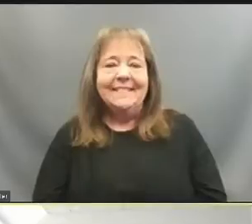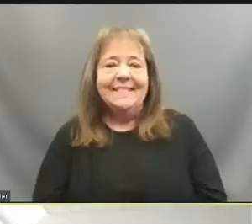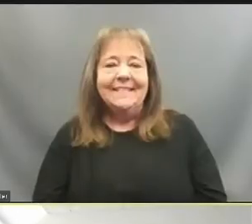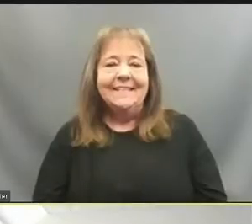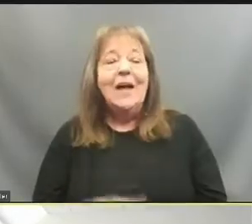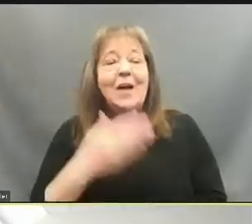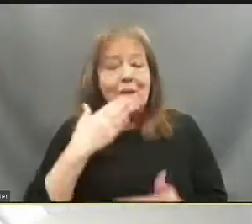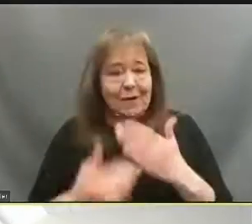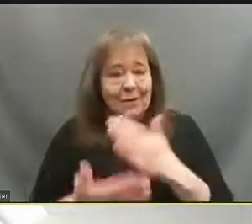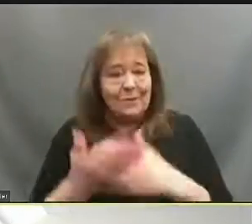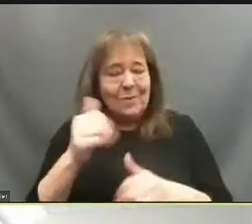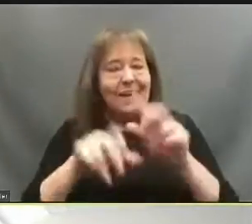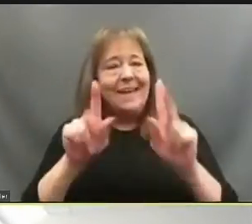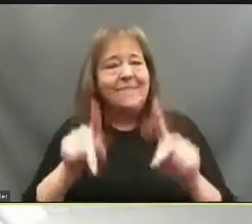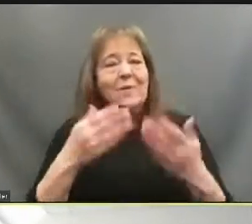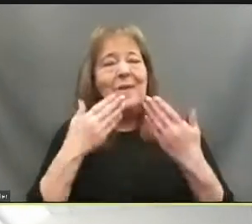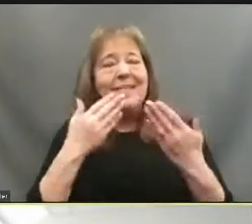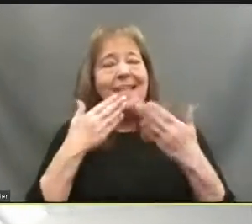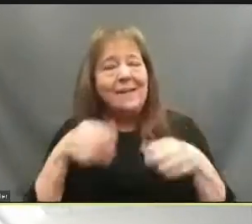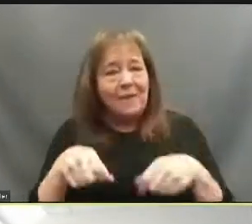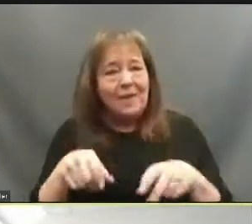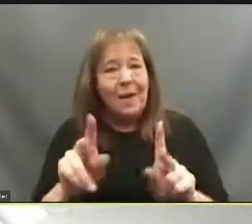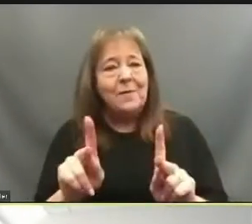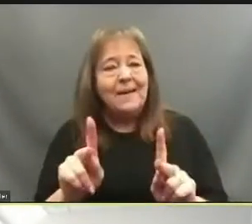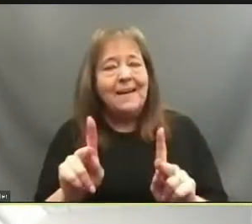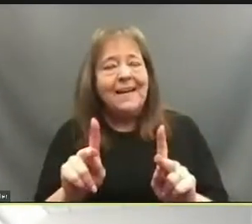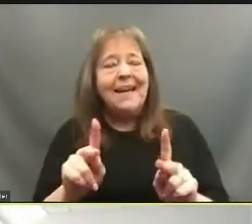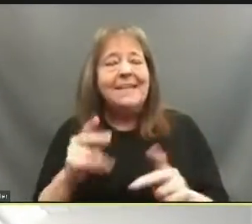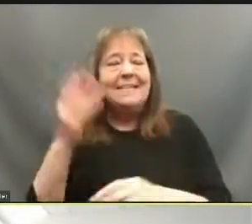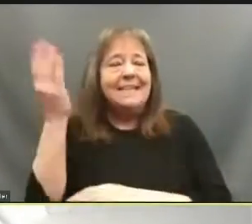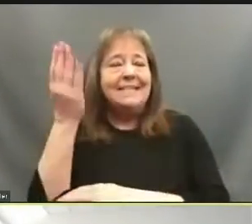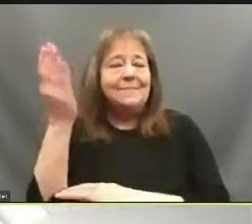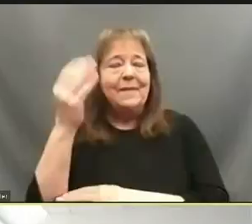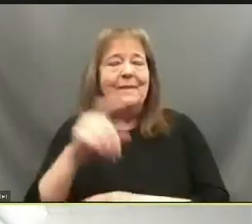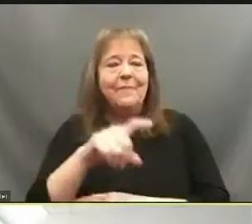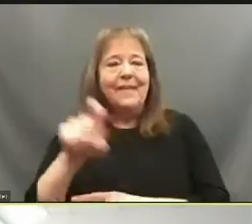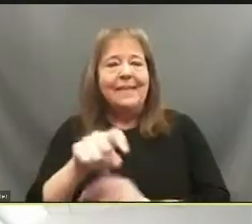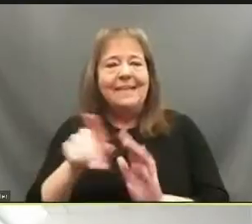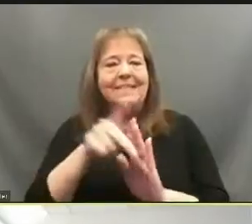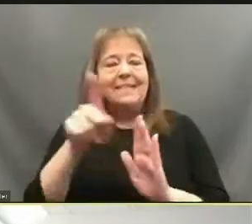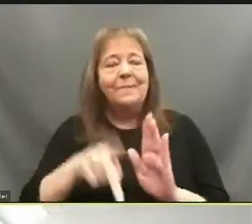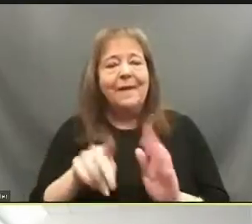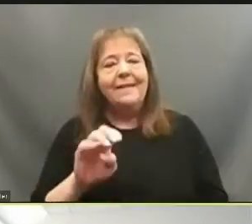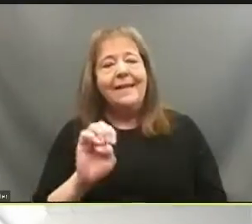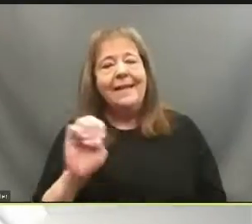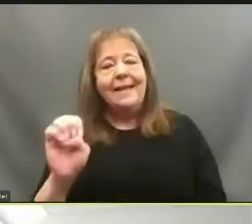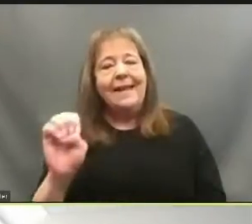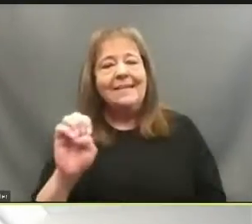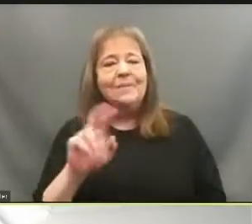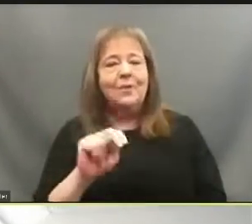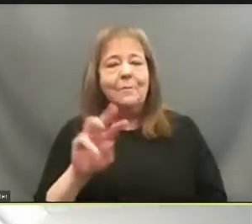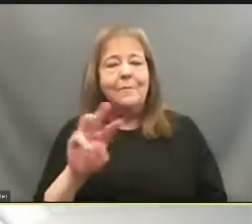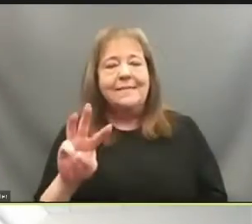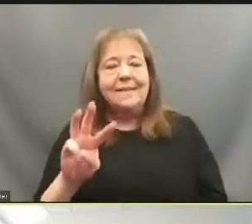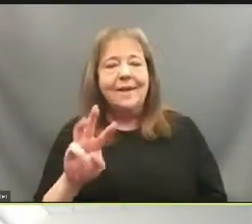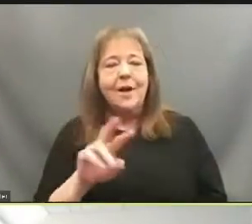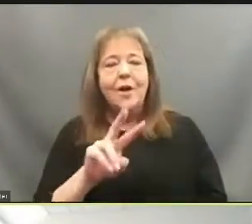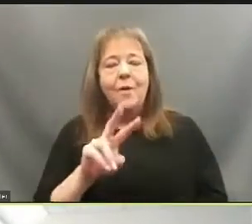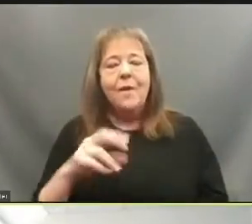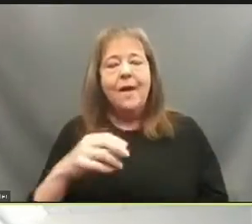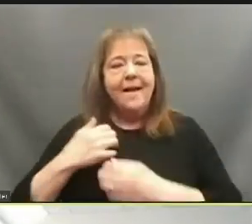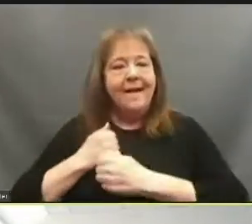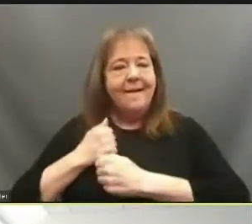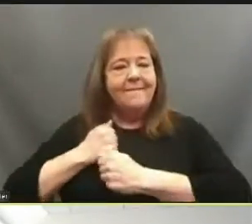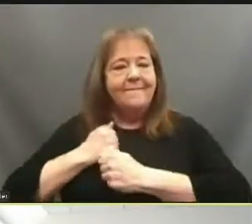Good morning, everybody, and thank you for this opportunity to talk to our Texas Panhandle and Eastern New Mexico veterans. This